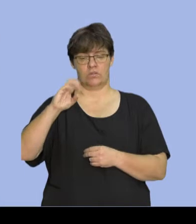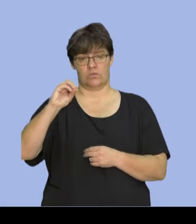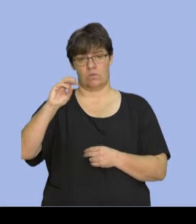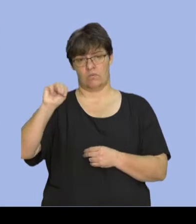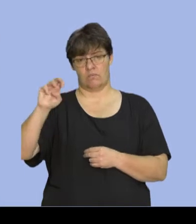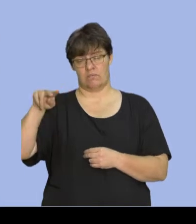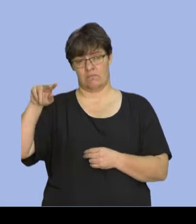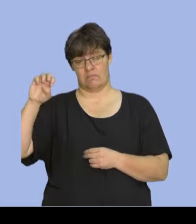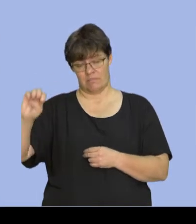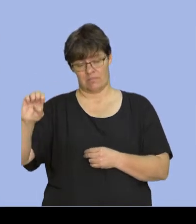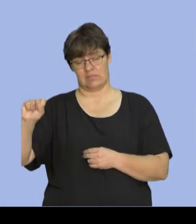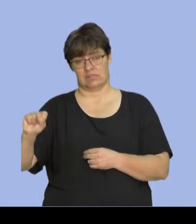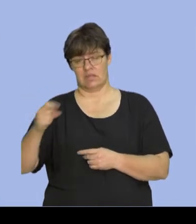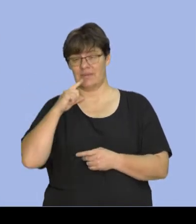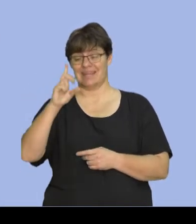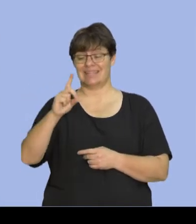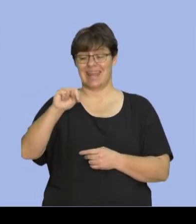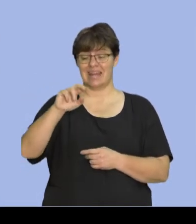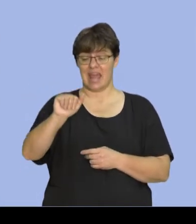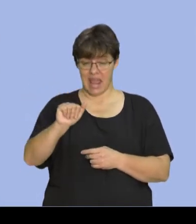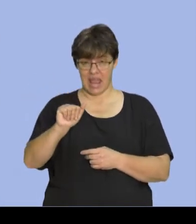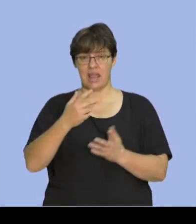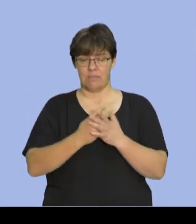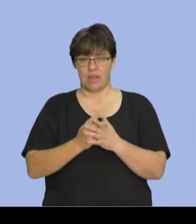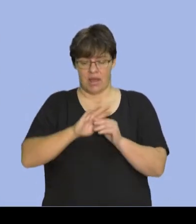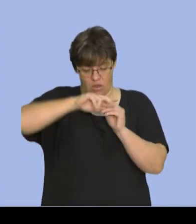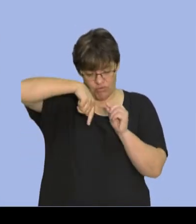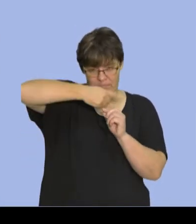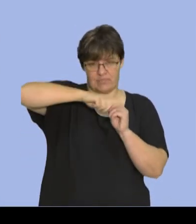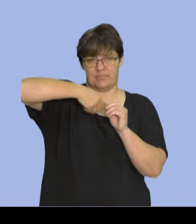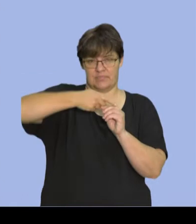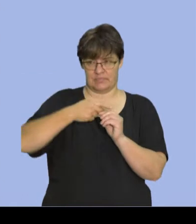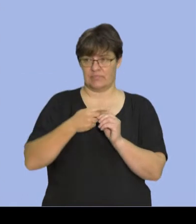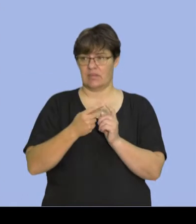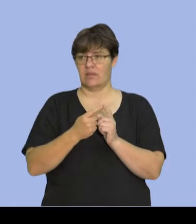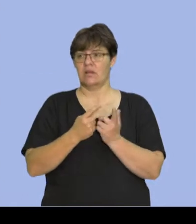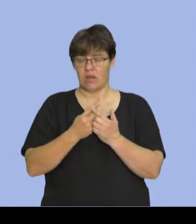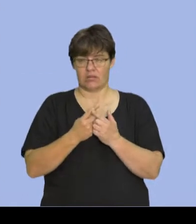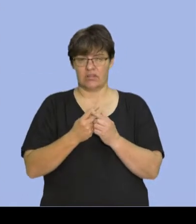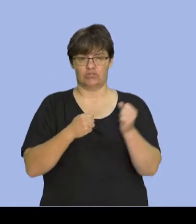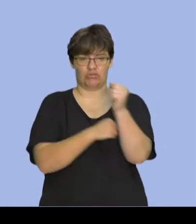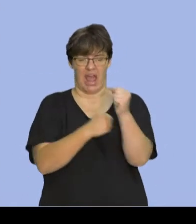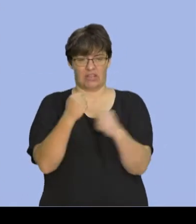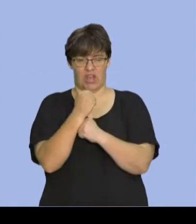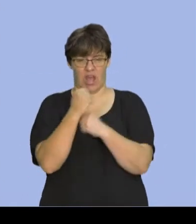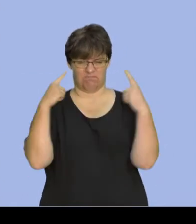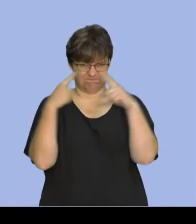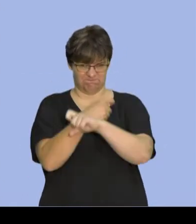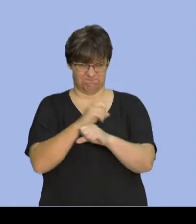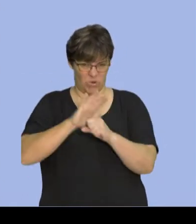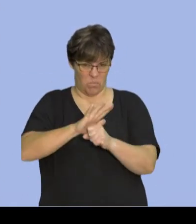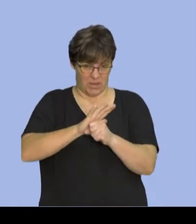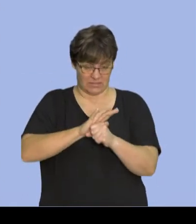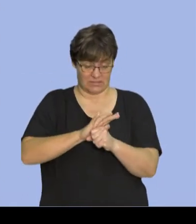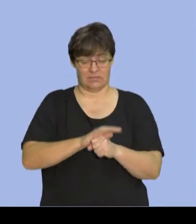DNA, which then starts to wrap itself into a compact structure. And these